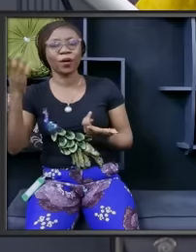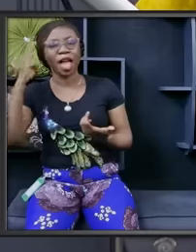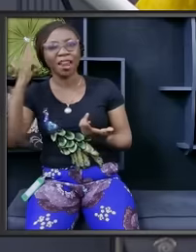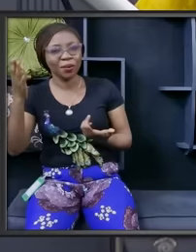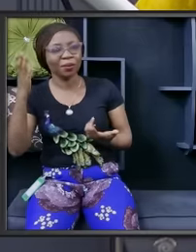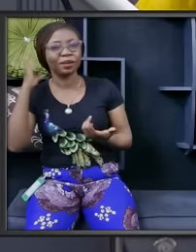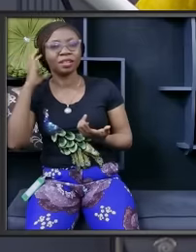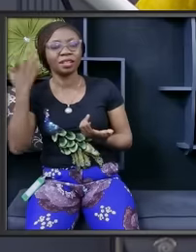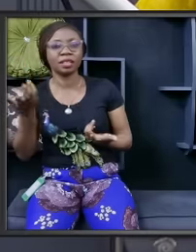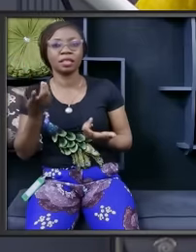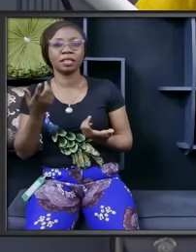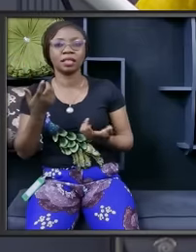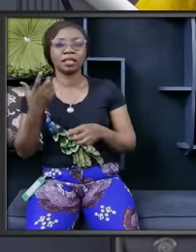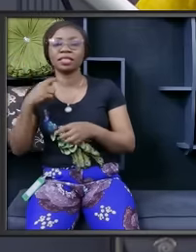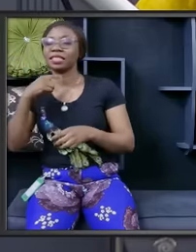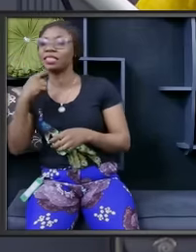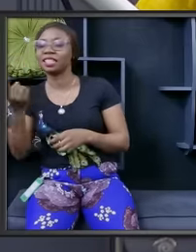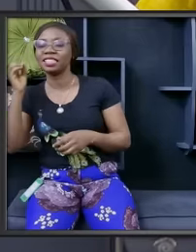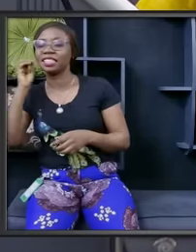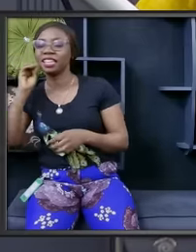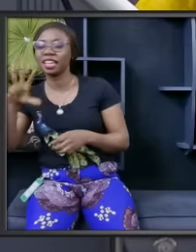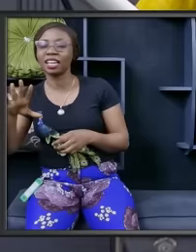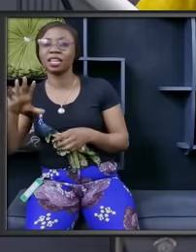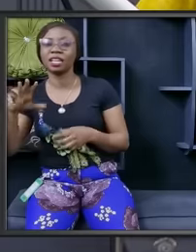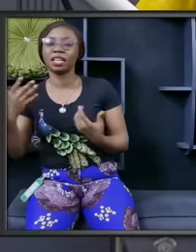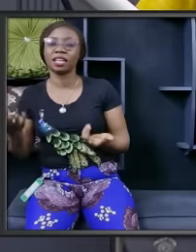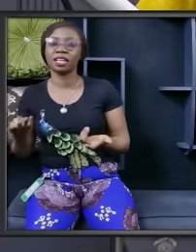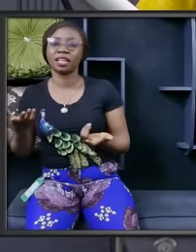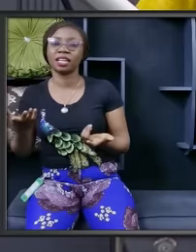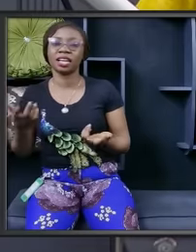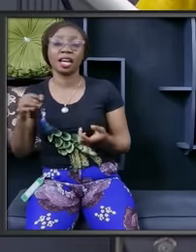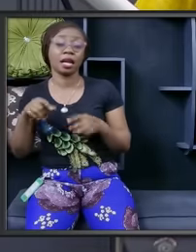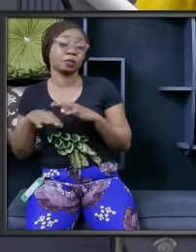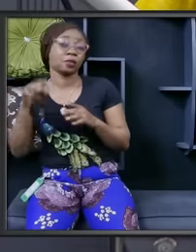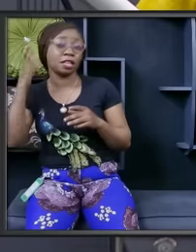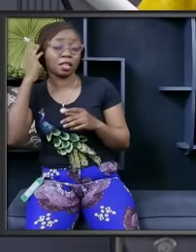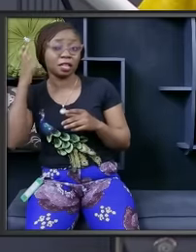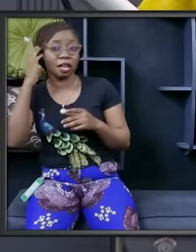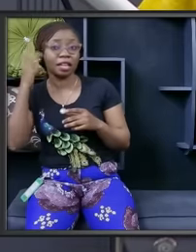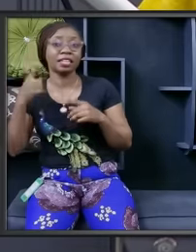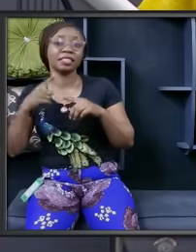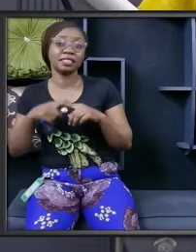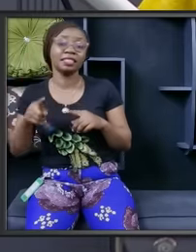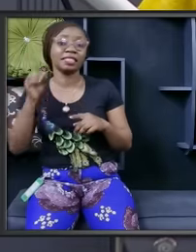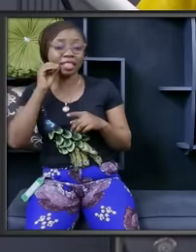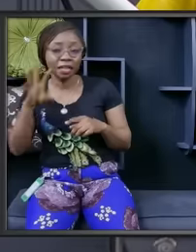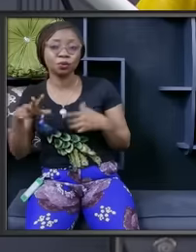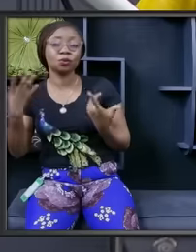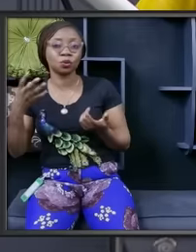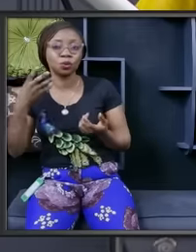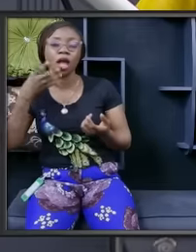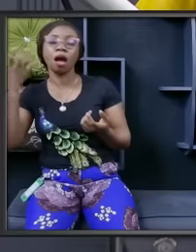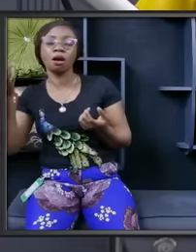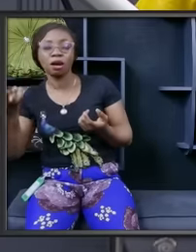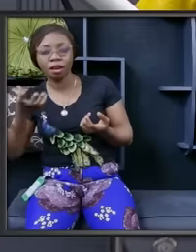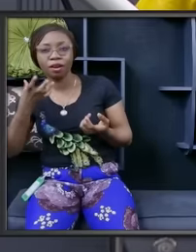hello, darling. In the third girl say so I know they hear what you need to talk. The girl might they make sound. Which so kind of